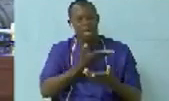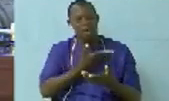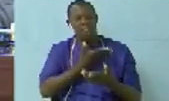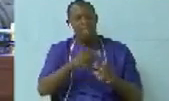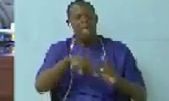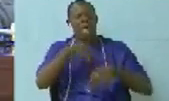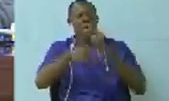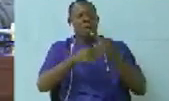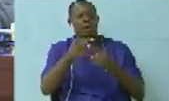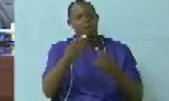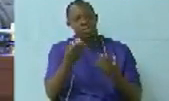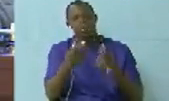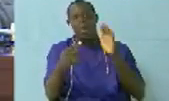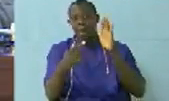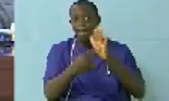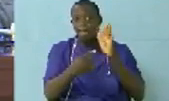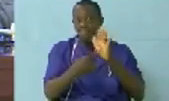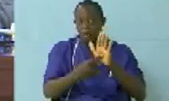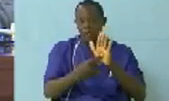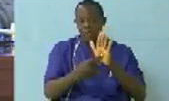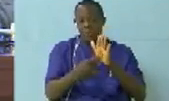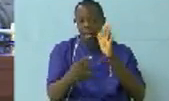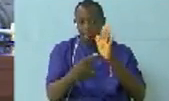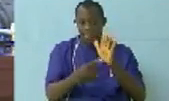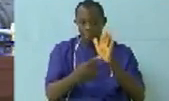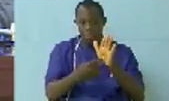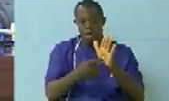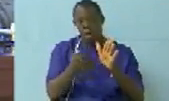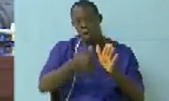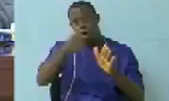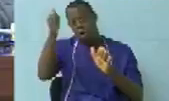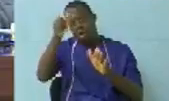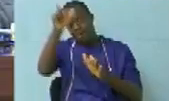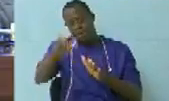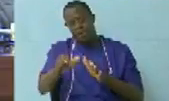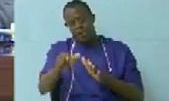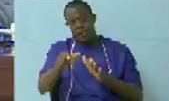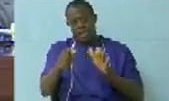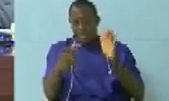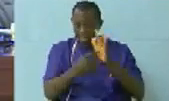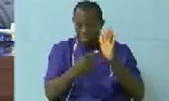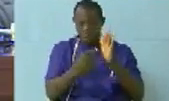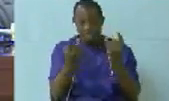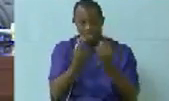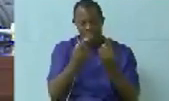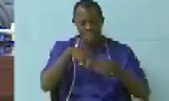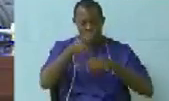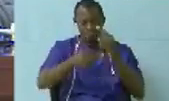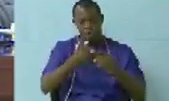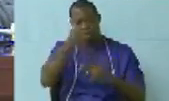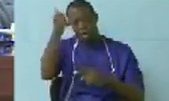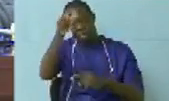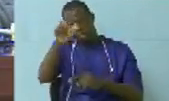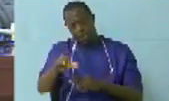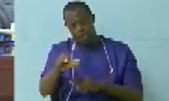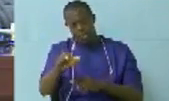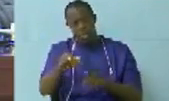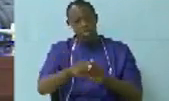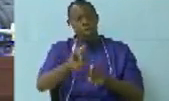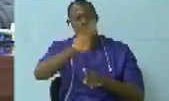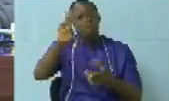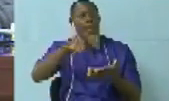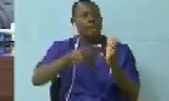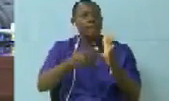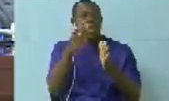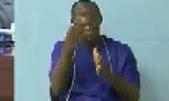concerns the reputation of another individual. It doesn't matter who the person is.